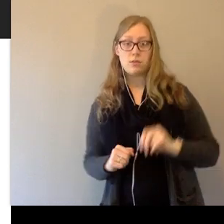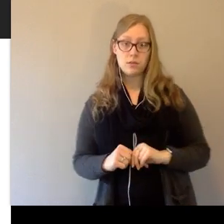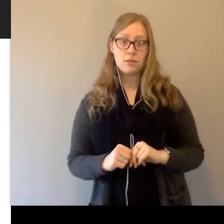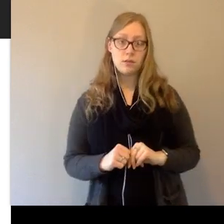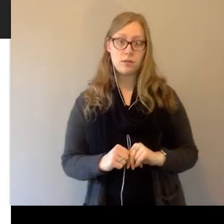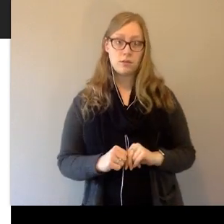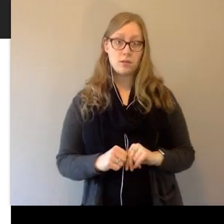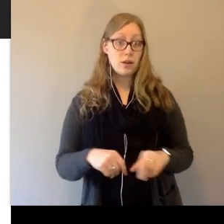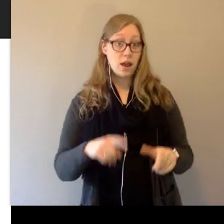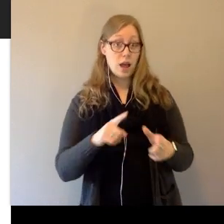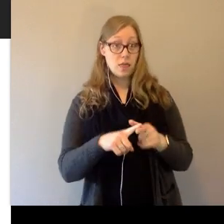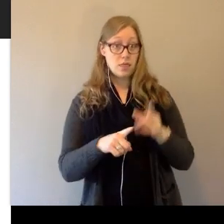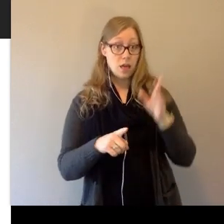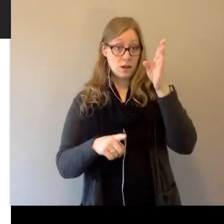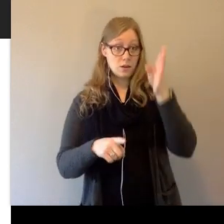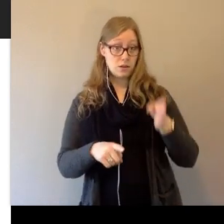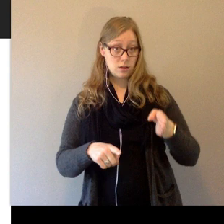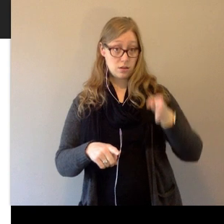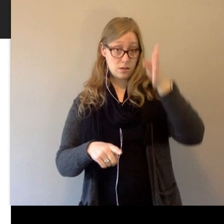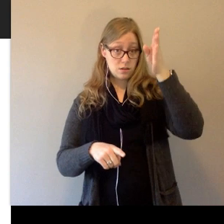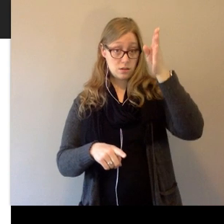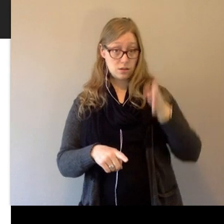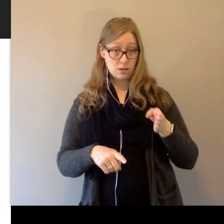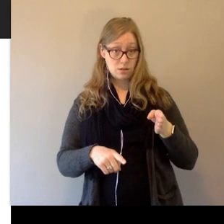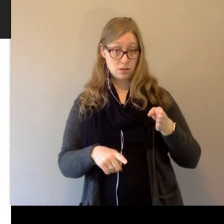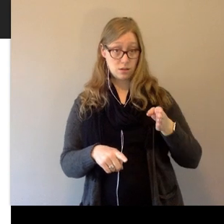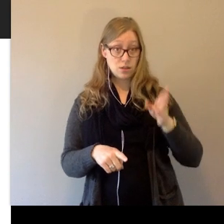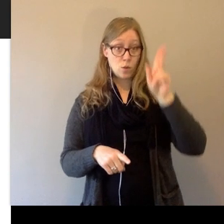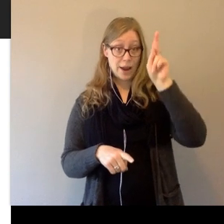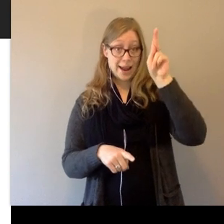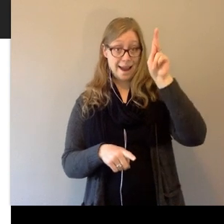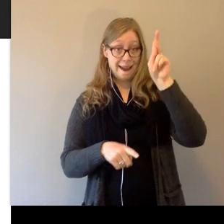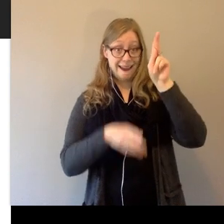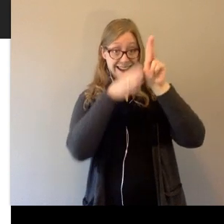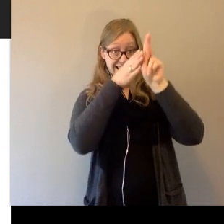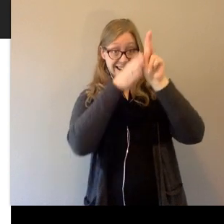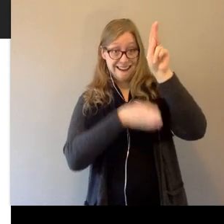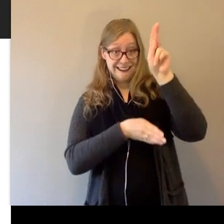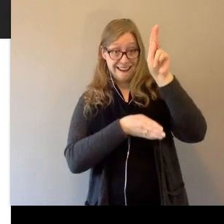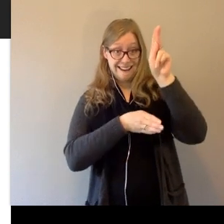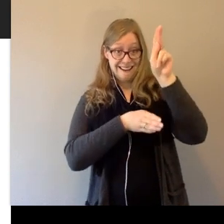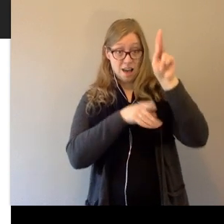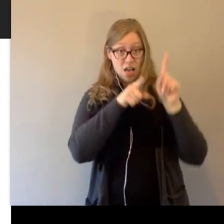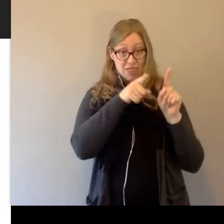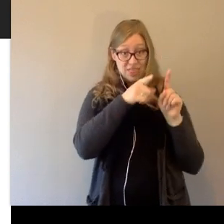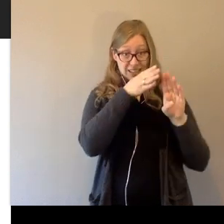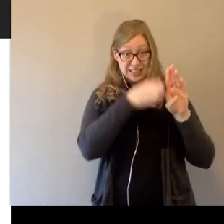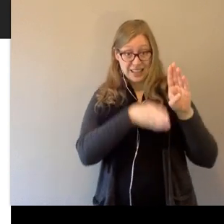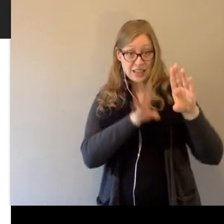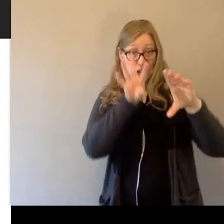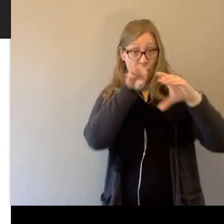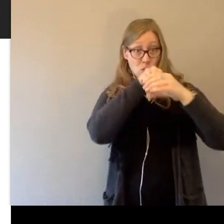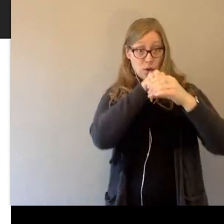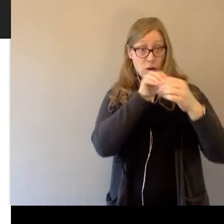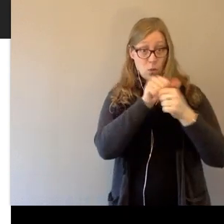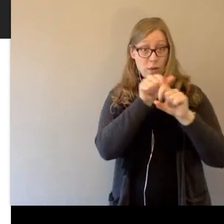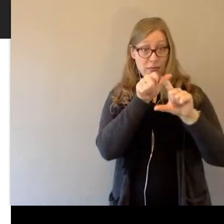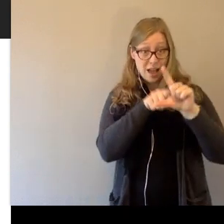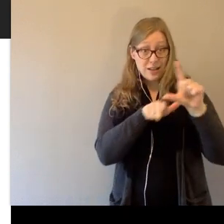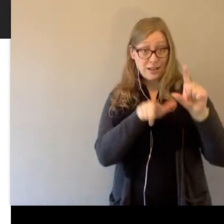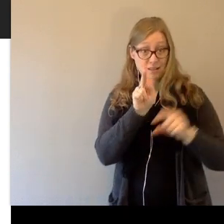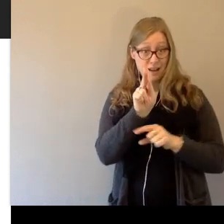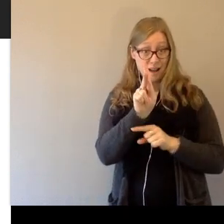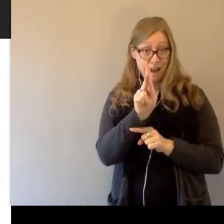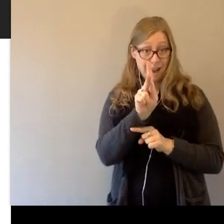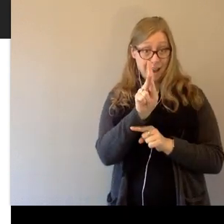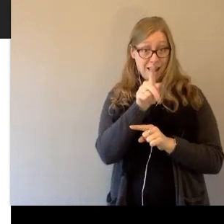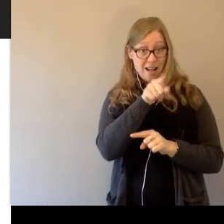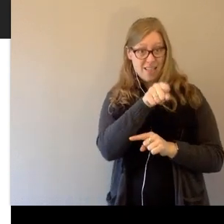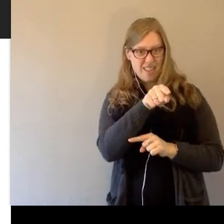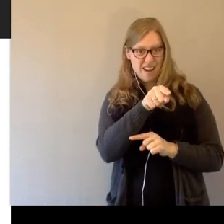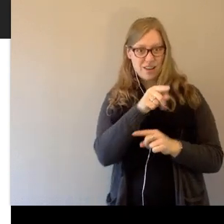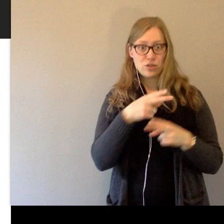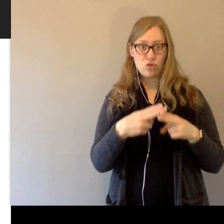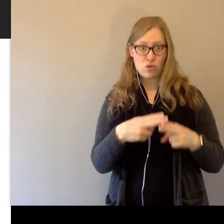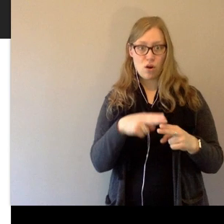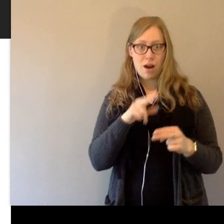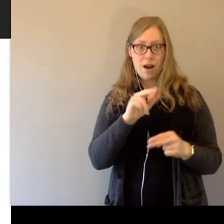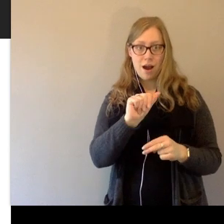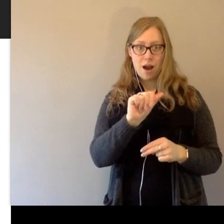And then the other side that makes up part of angle K is going to be the adjacent side.